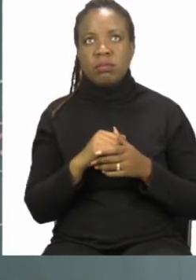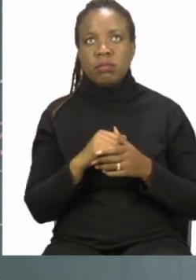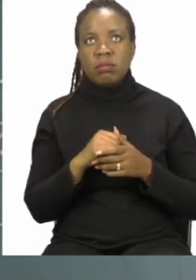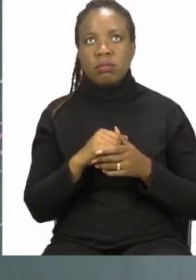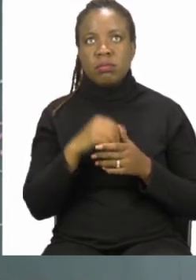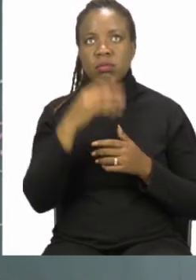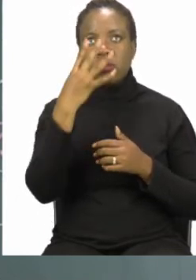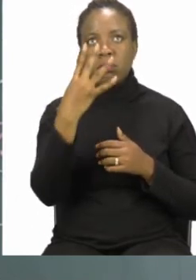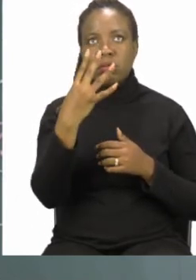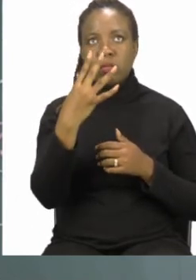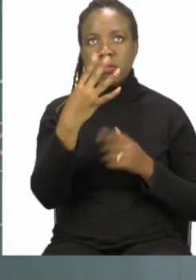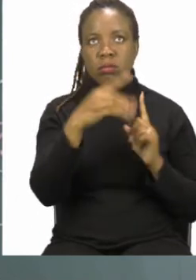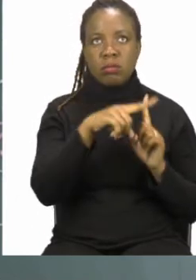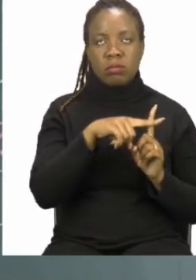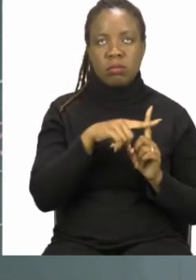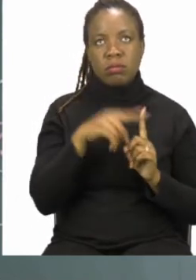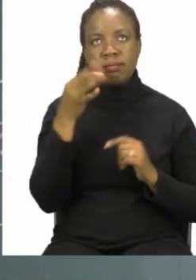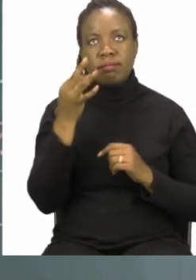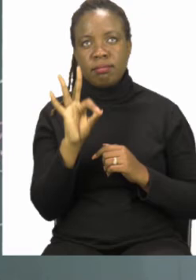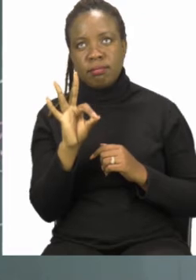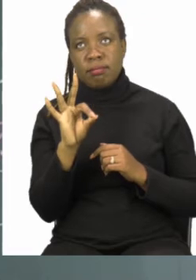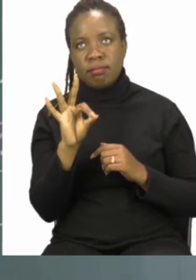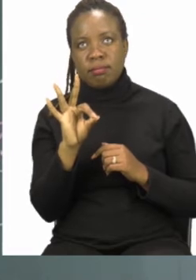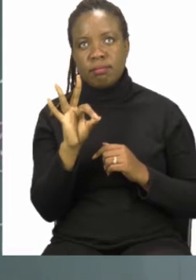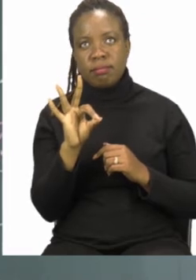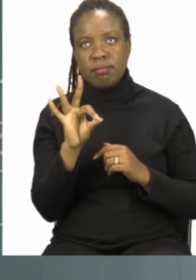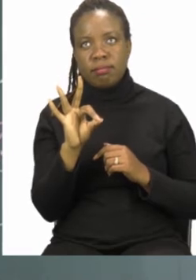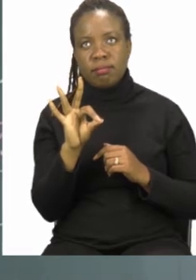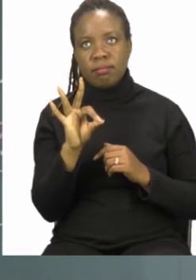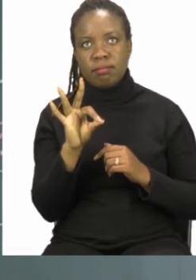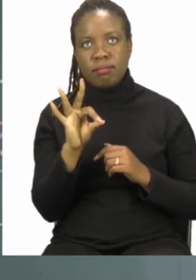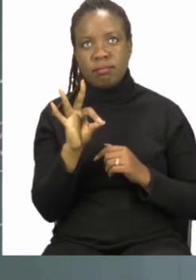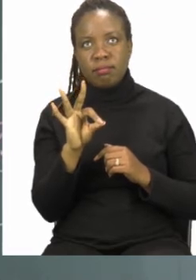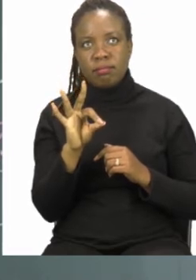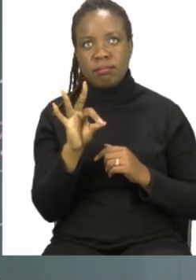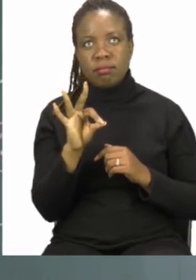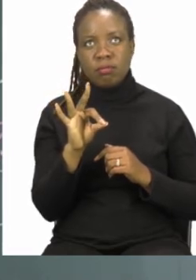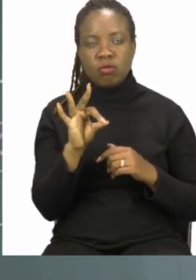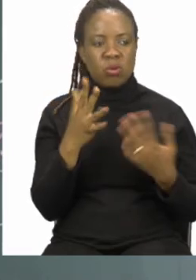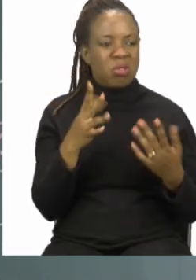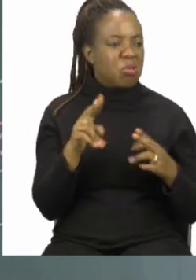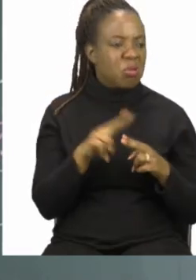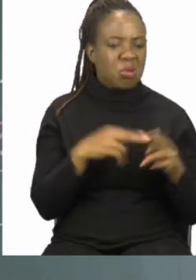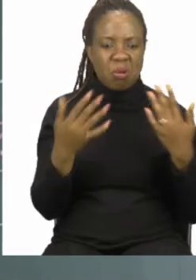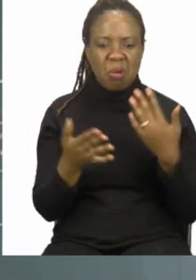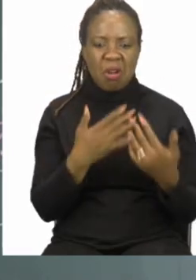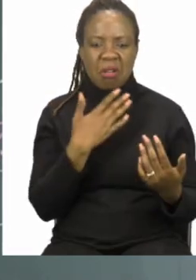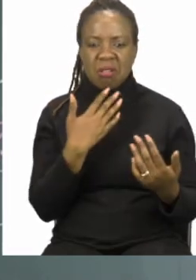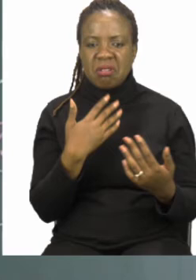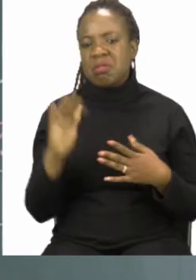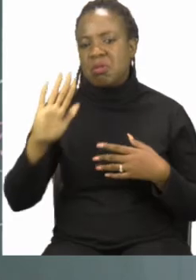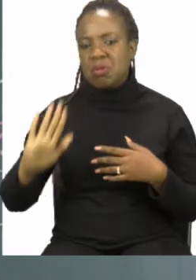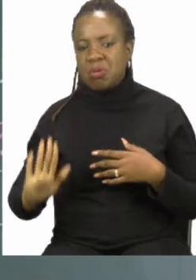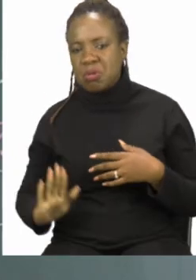say 4 plus 9. Now you can use counters, you can use the number line,